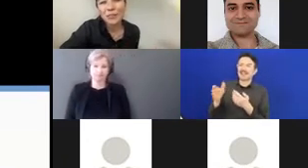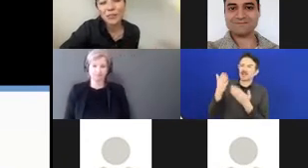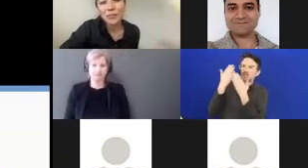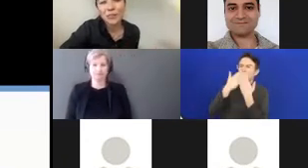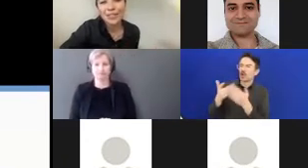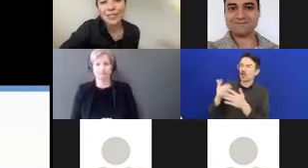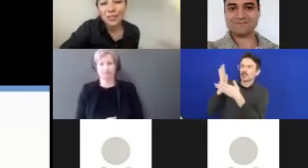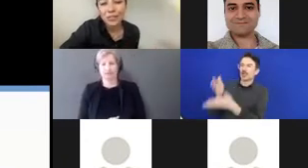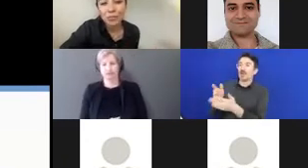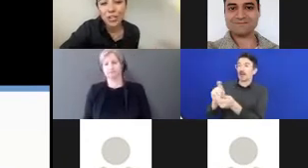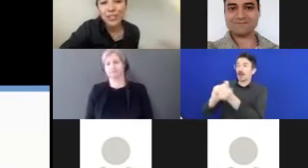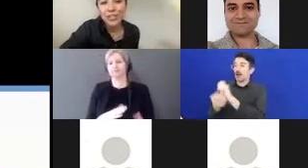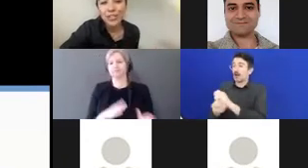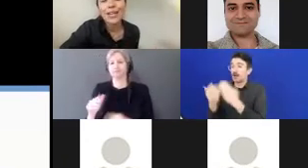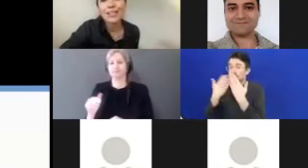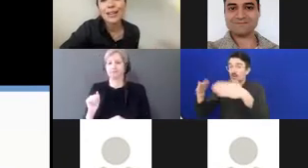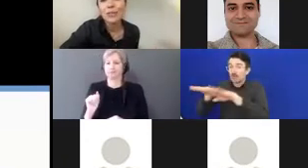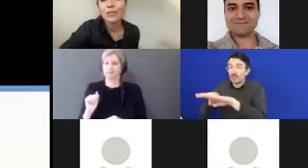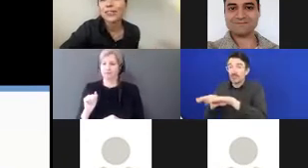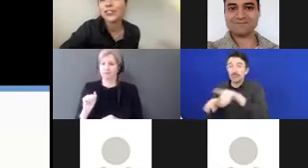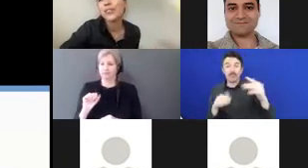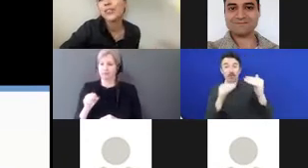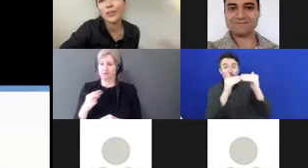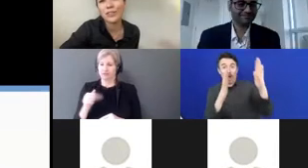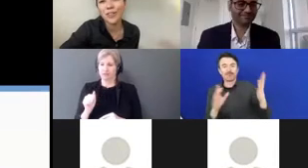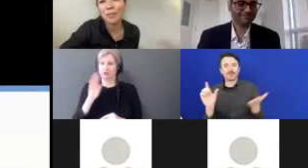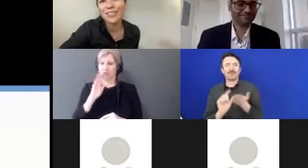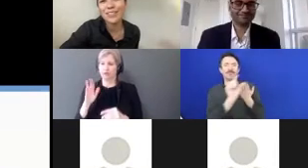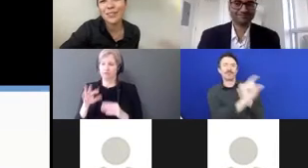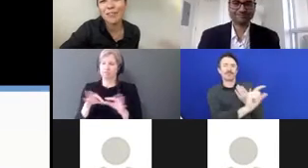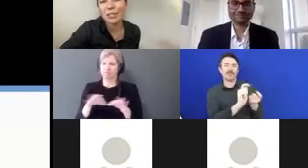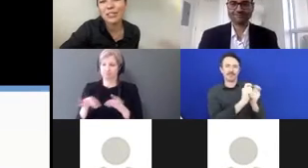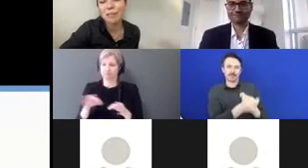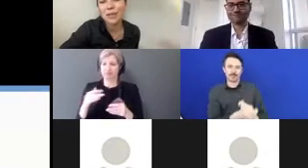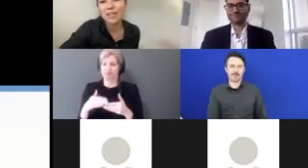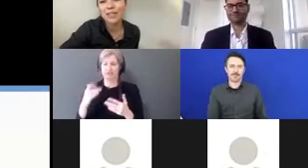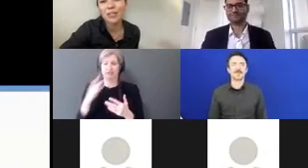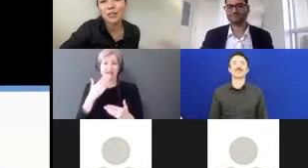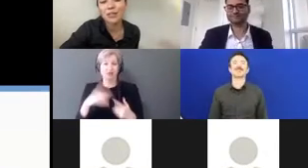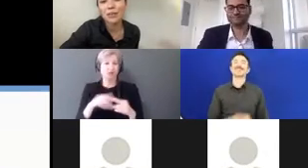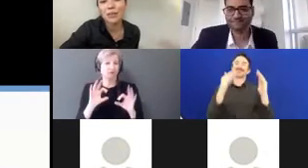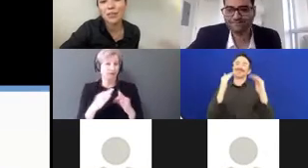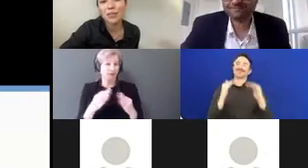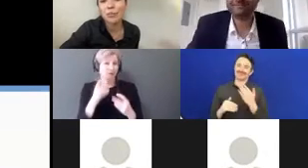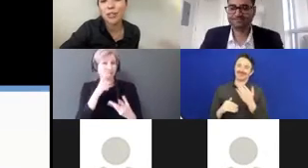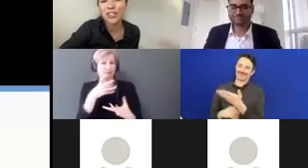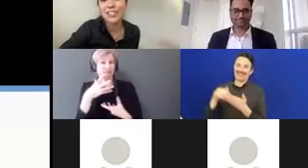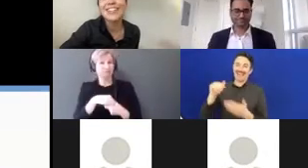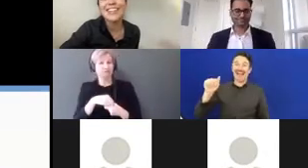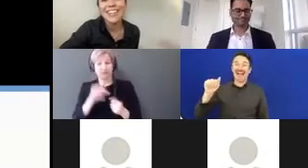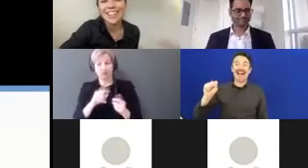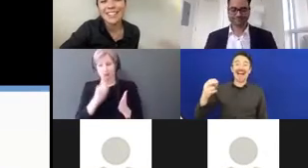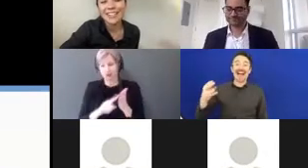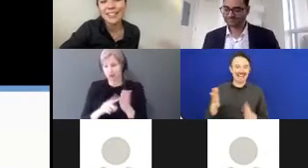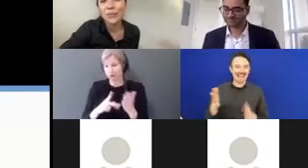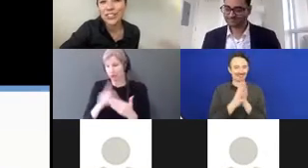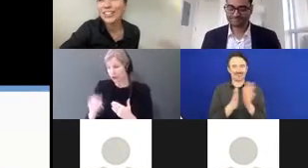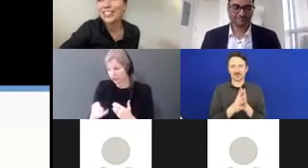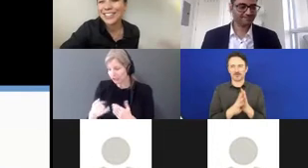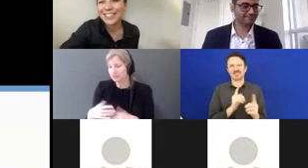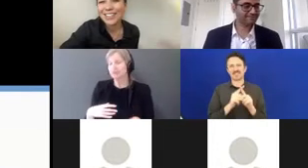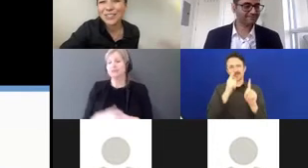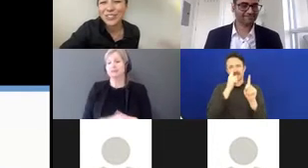an overview of the second objective, and I would like to thank all the families who have participated in all these research projects. And so